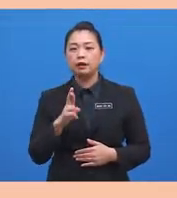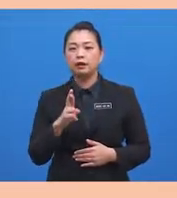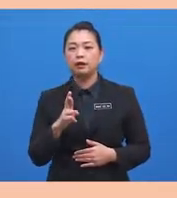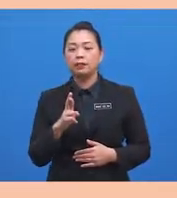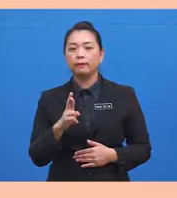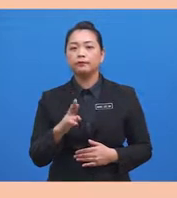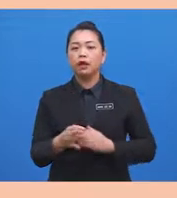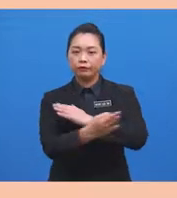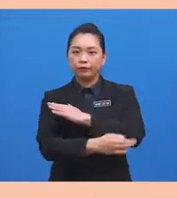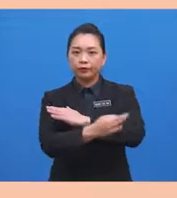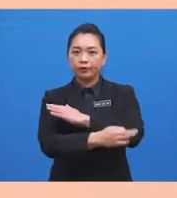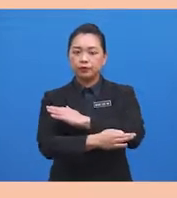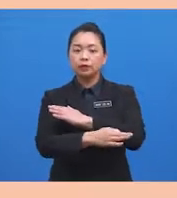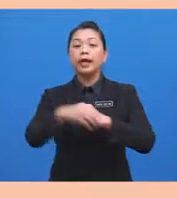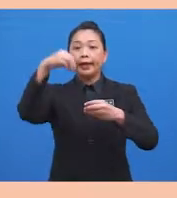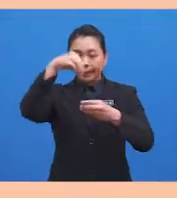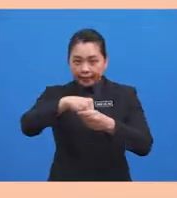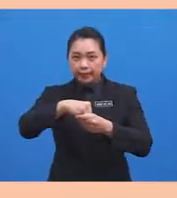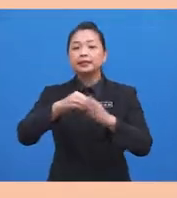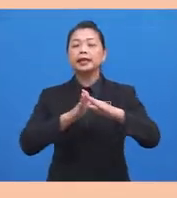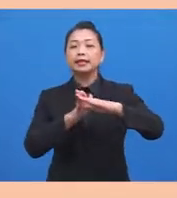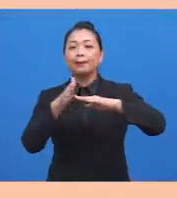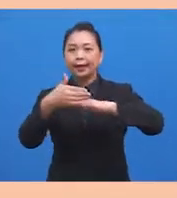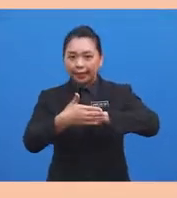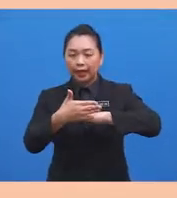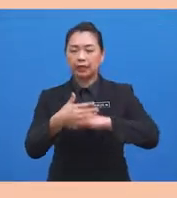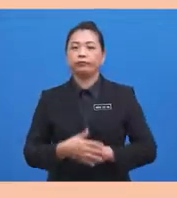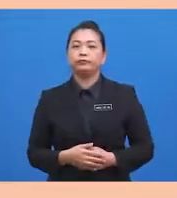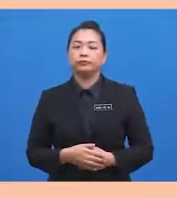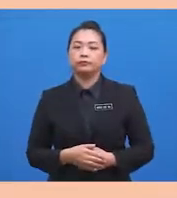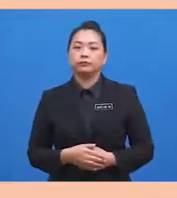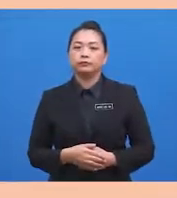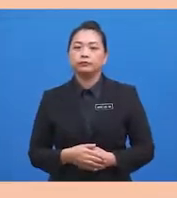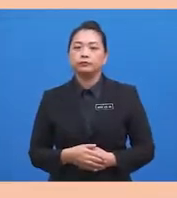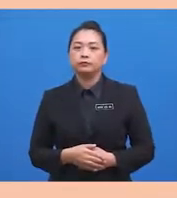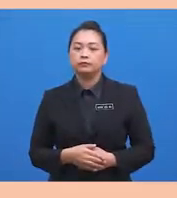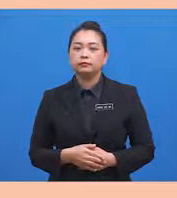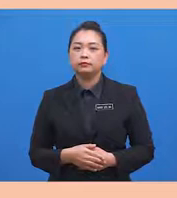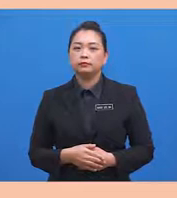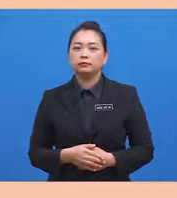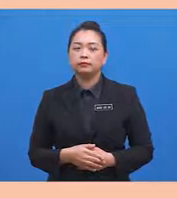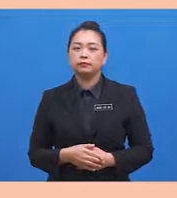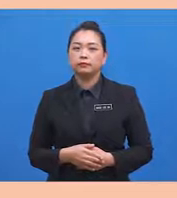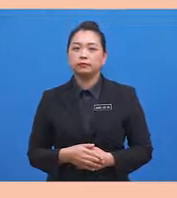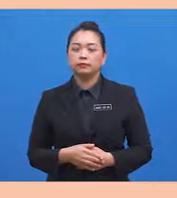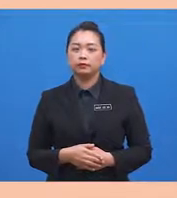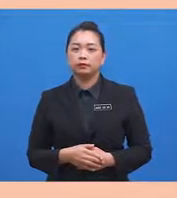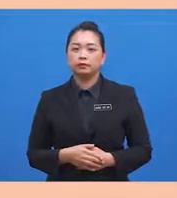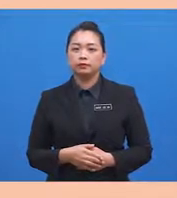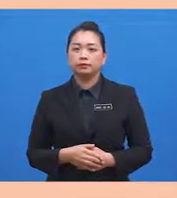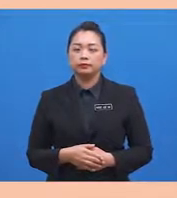are foreigners in the land of Jamaica. These people have moved to Jamaica and are residing there